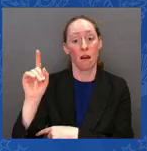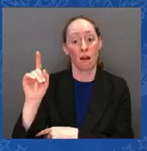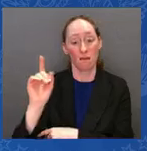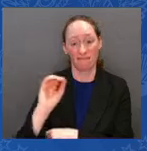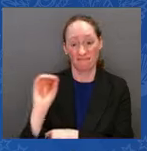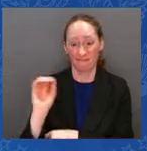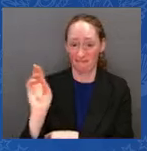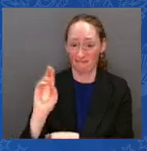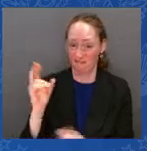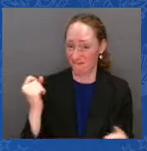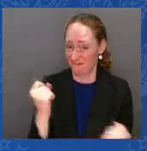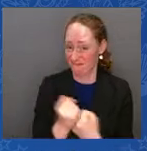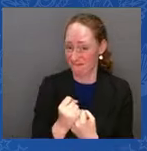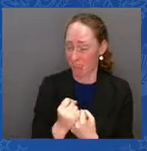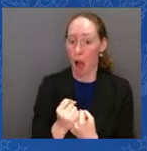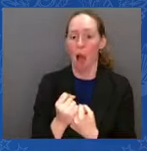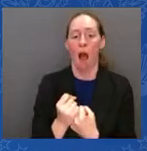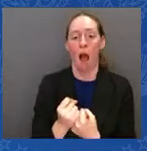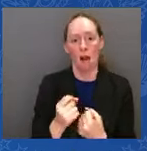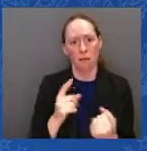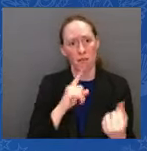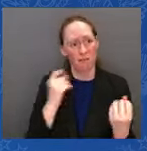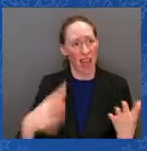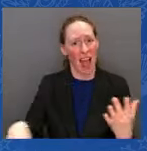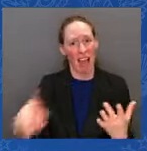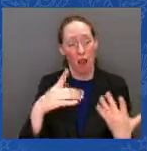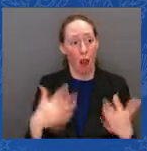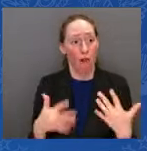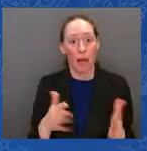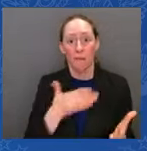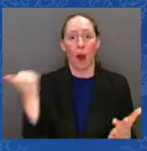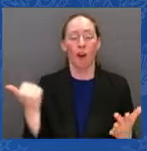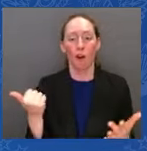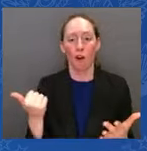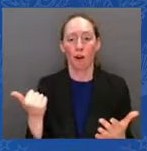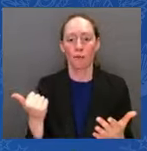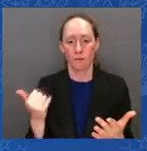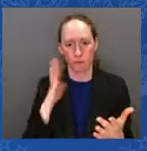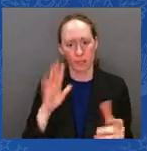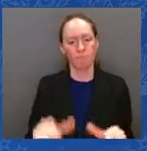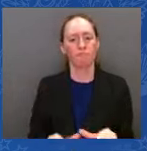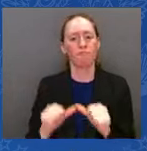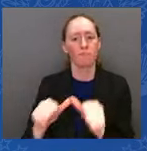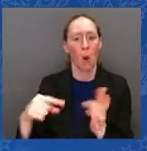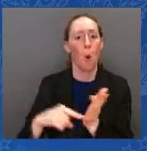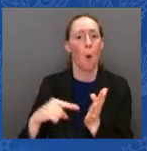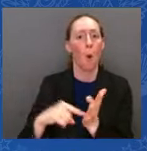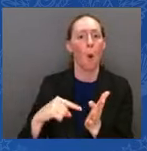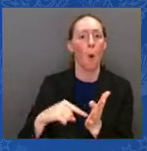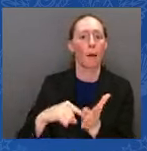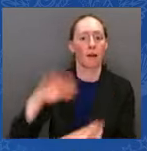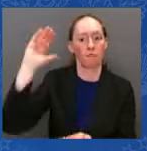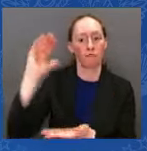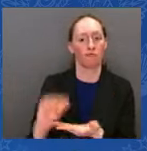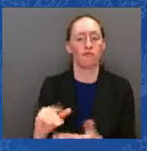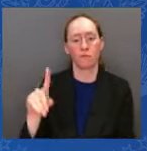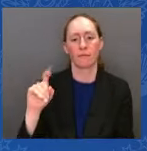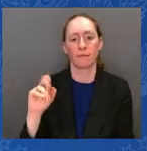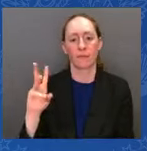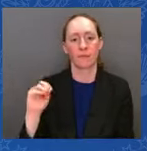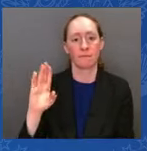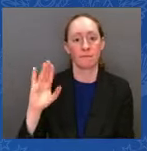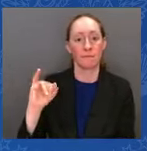already happening. As I mentioned earlier, it's going to reduce the deficit by $160 billion just this year. And how many